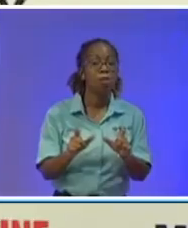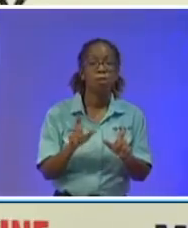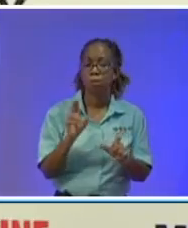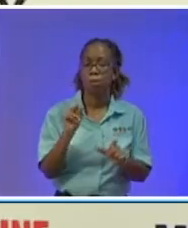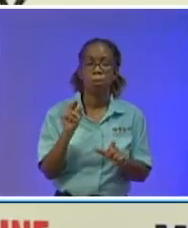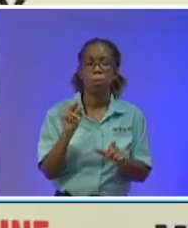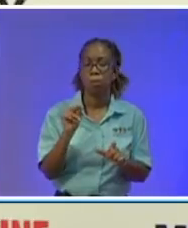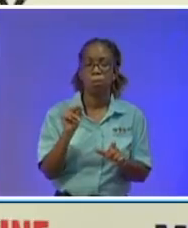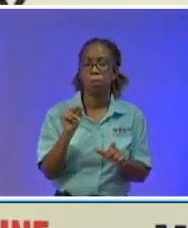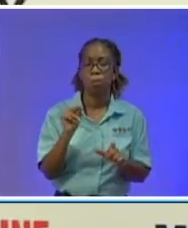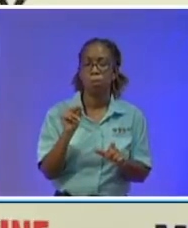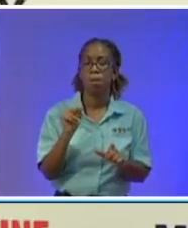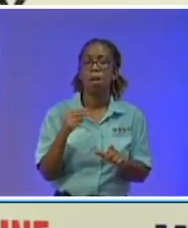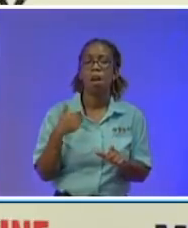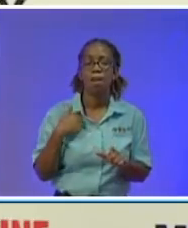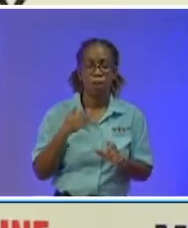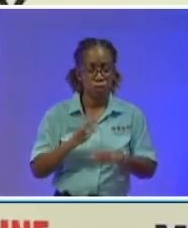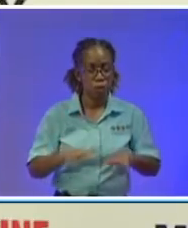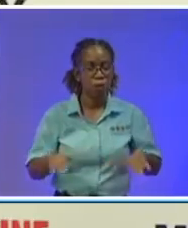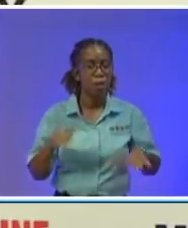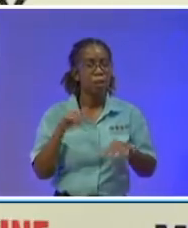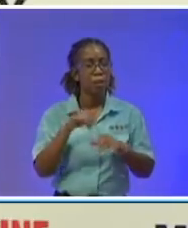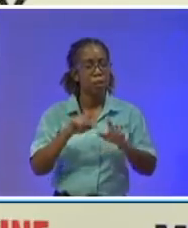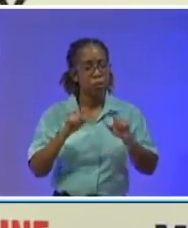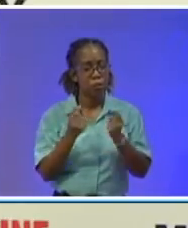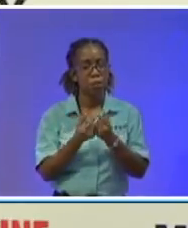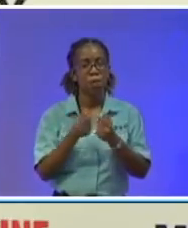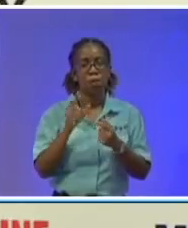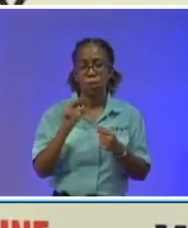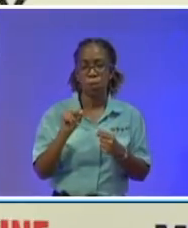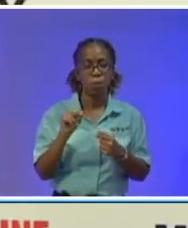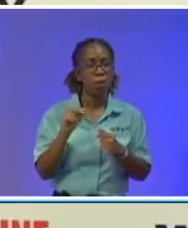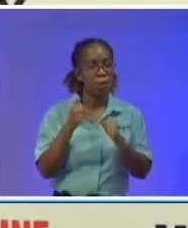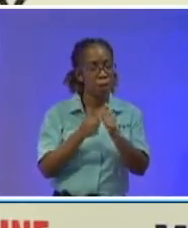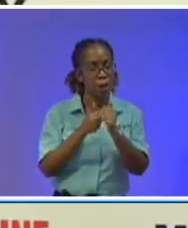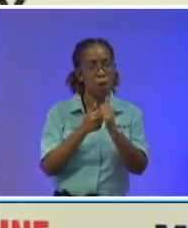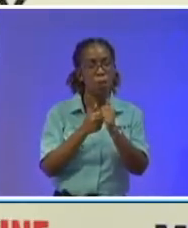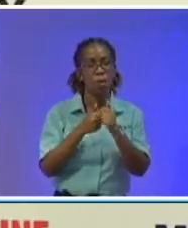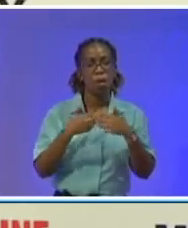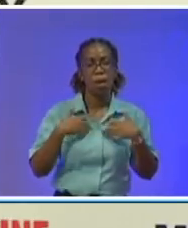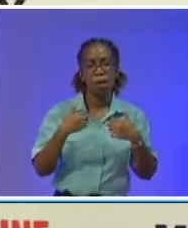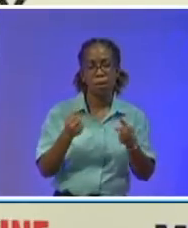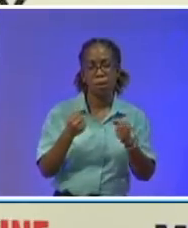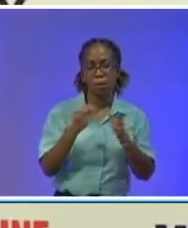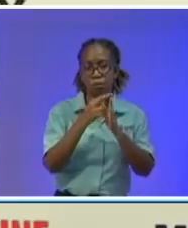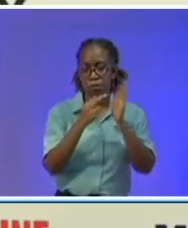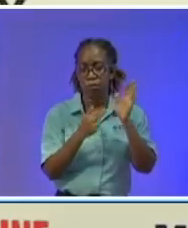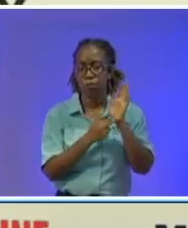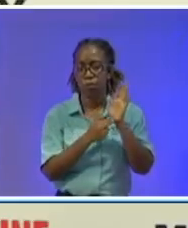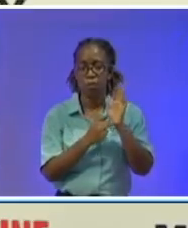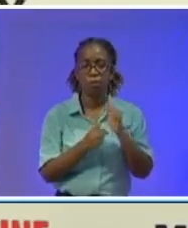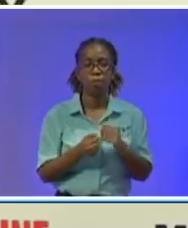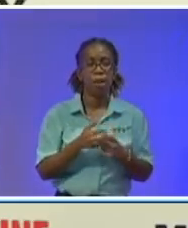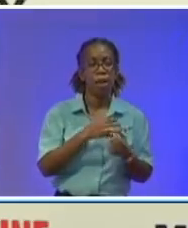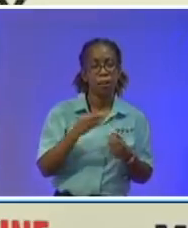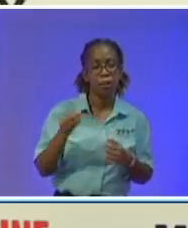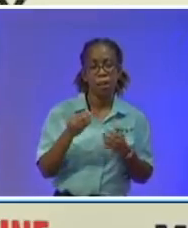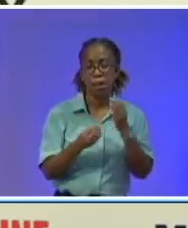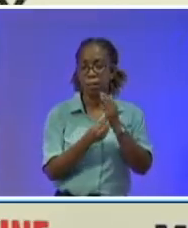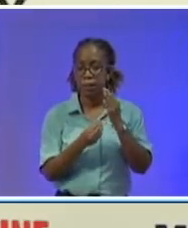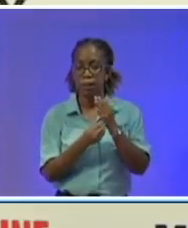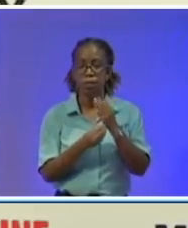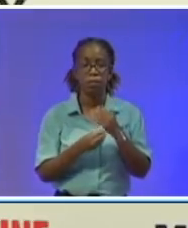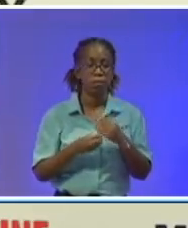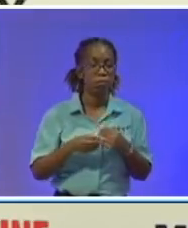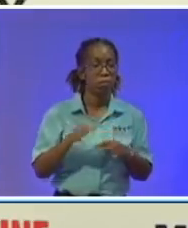that group, to abide by the public health guidelines as best as you can, and to vaccinate as quickly as you can to protect that vulnerable group